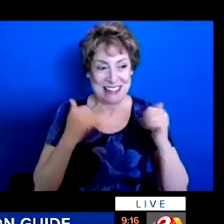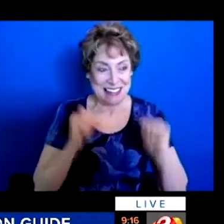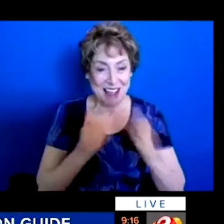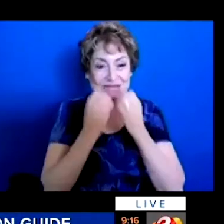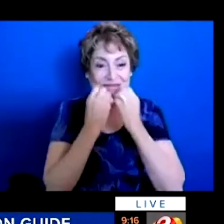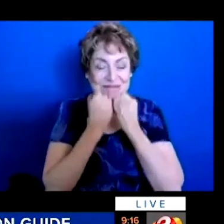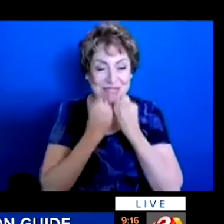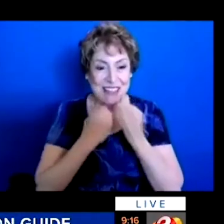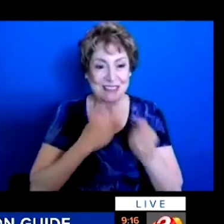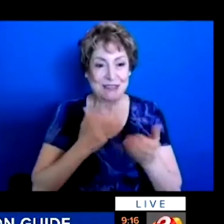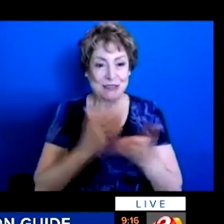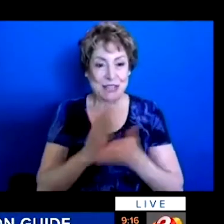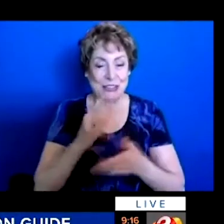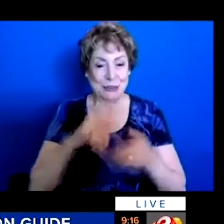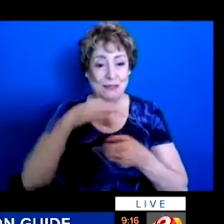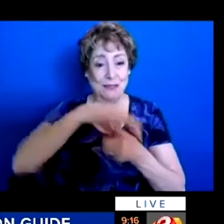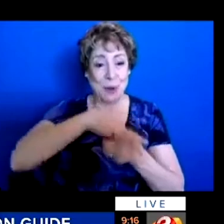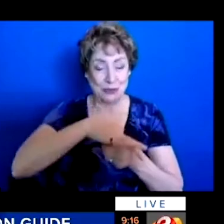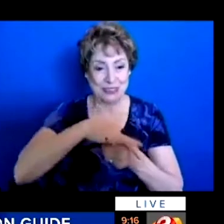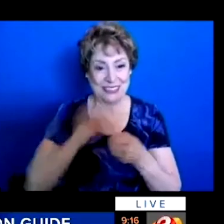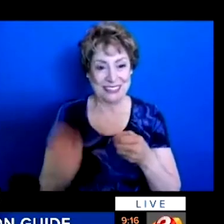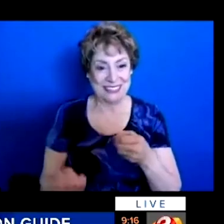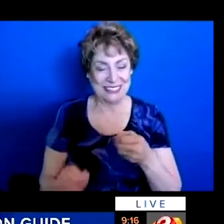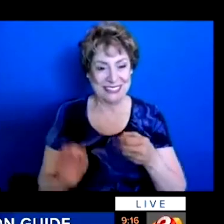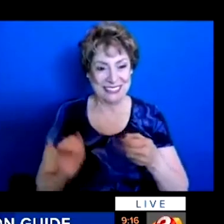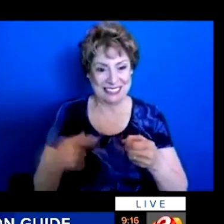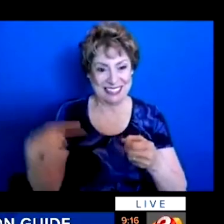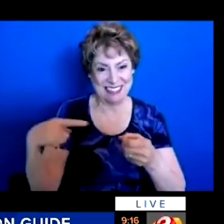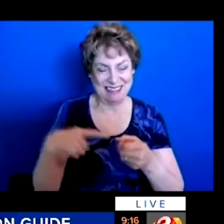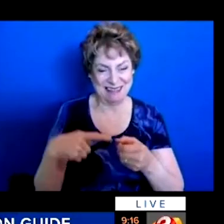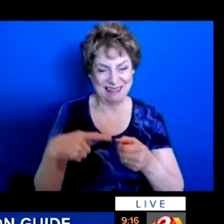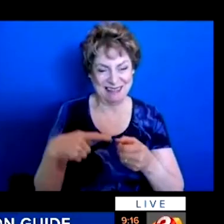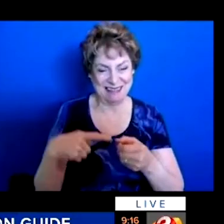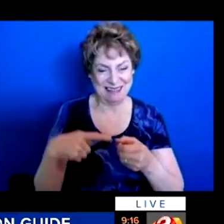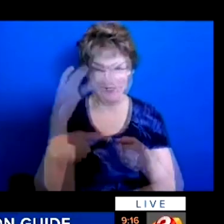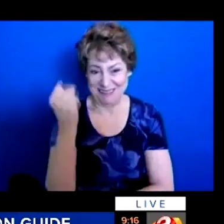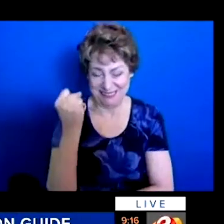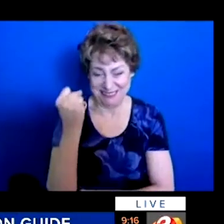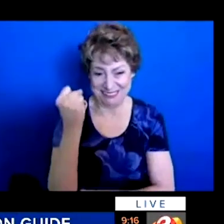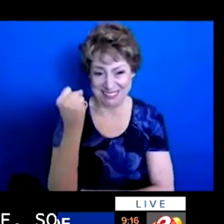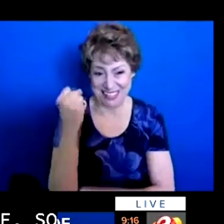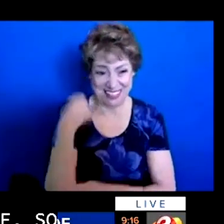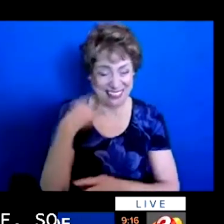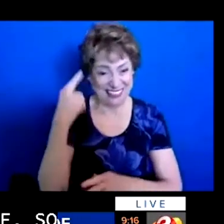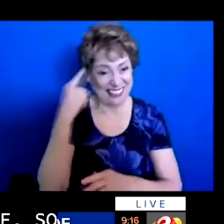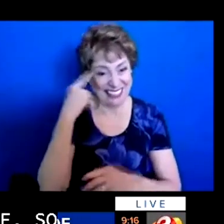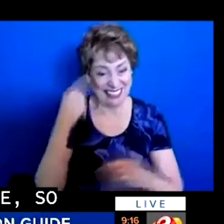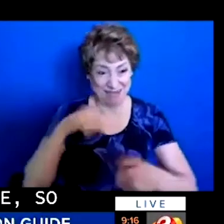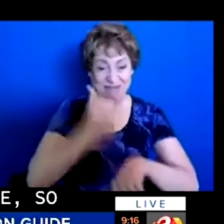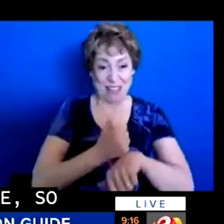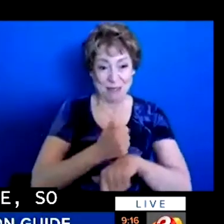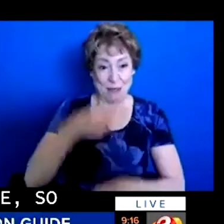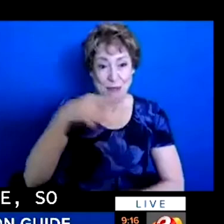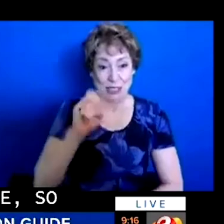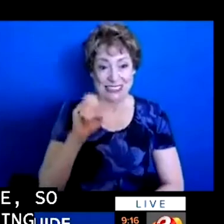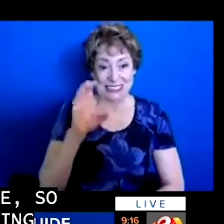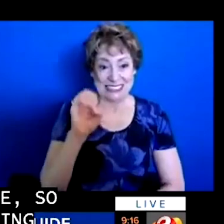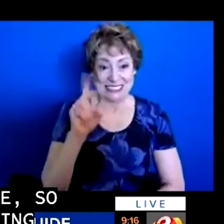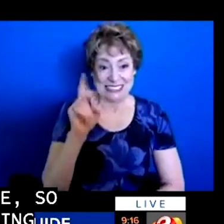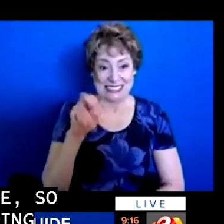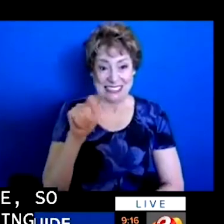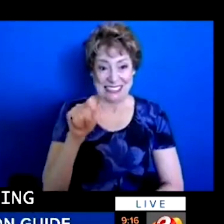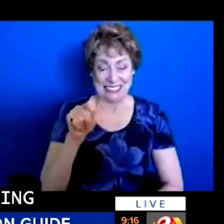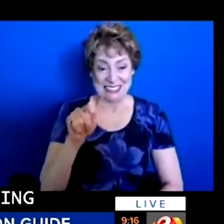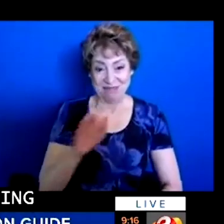primary language so we really really are enjoying and cherish our rights to vote and so with this